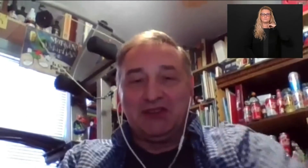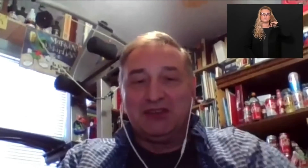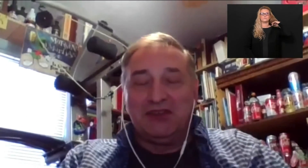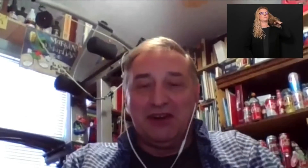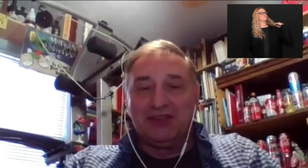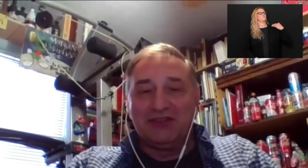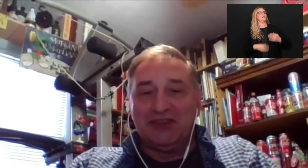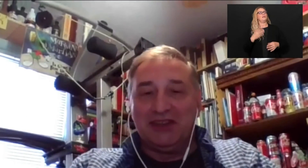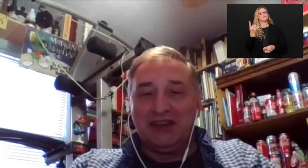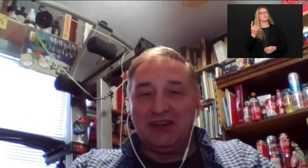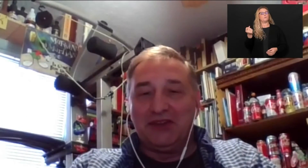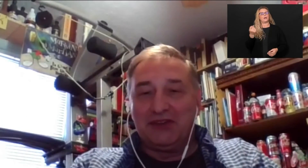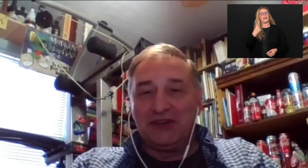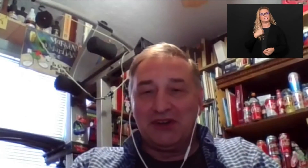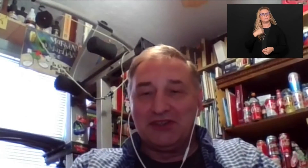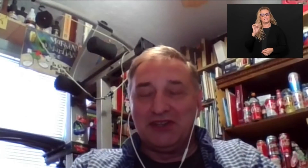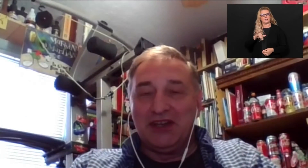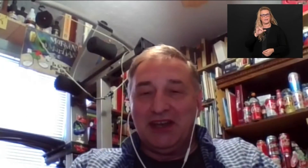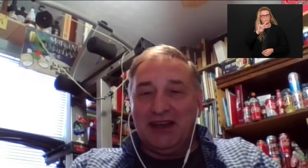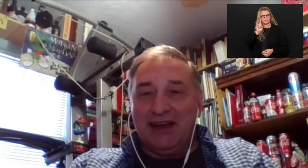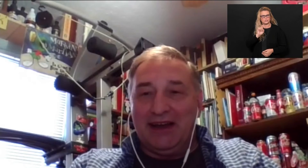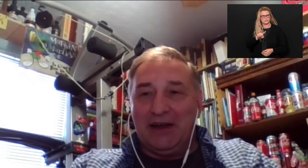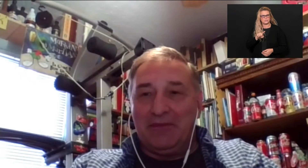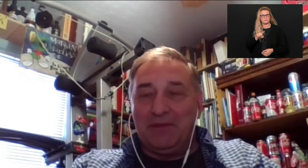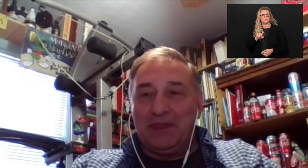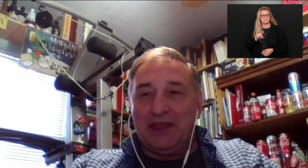worth passing along just in light of the surge.